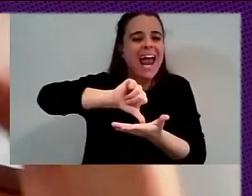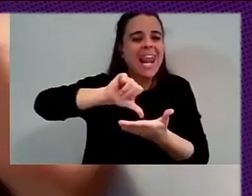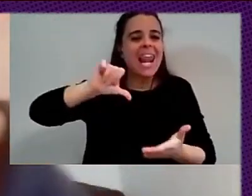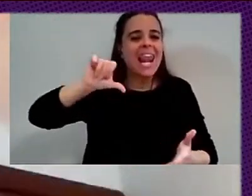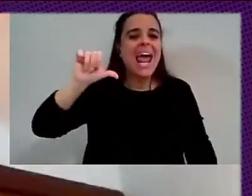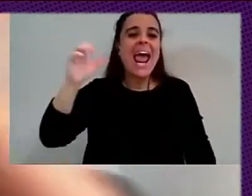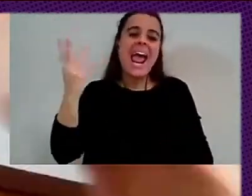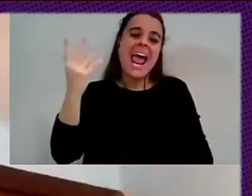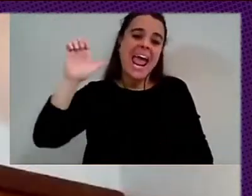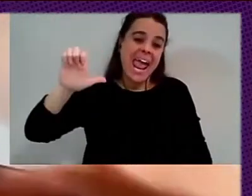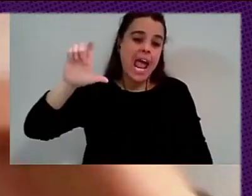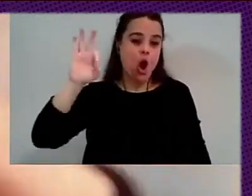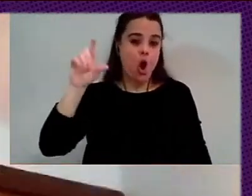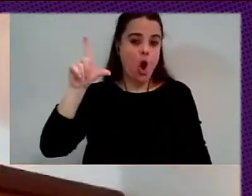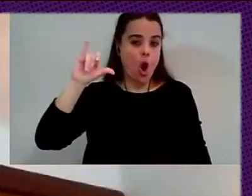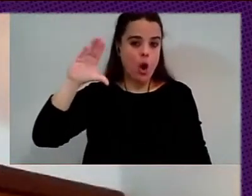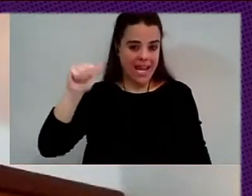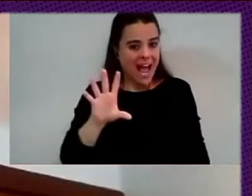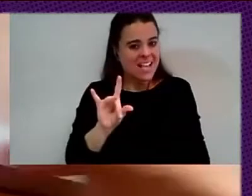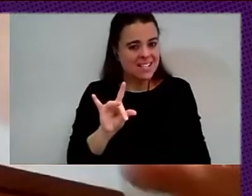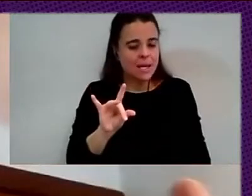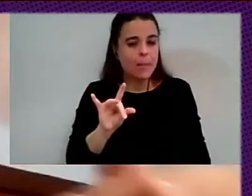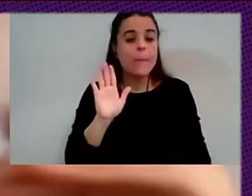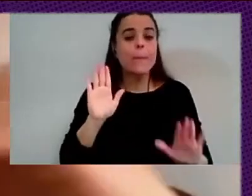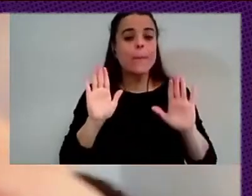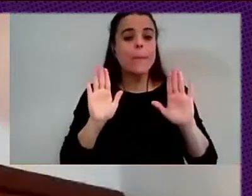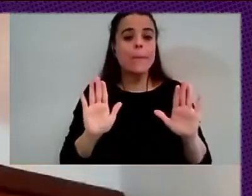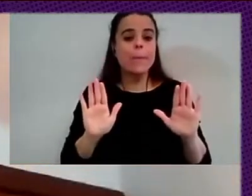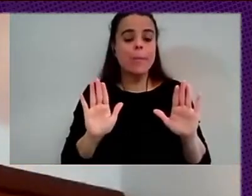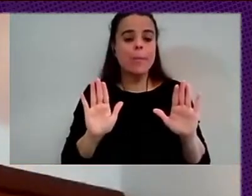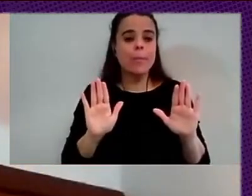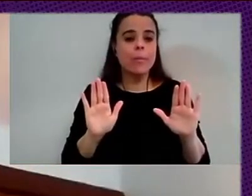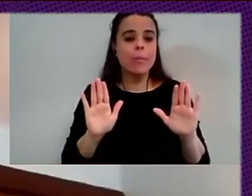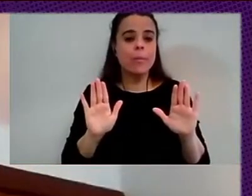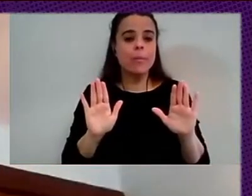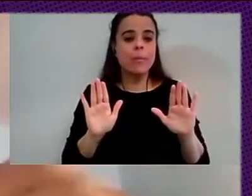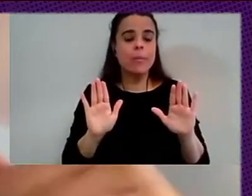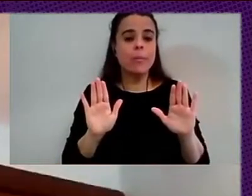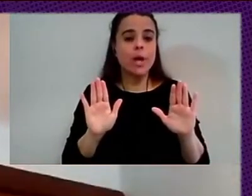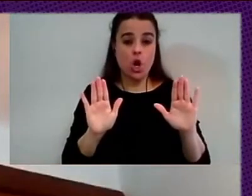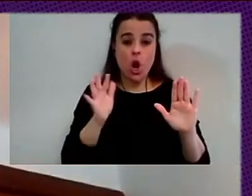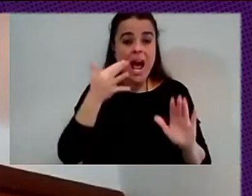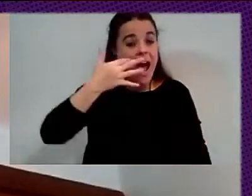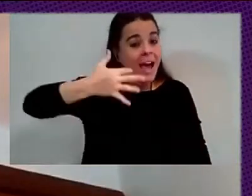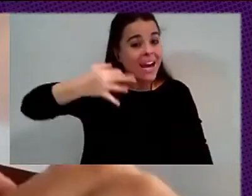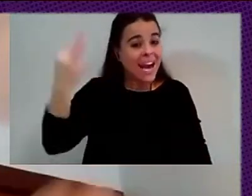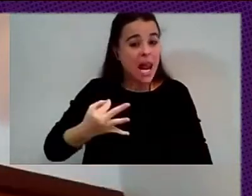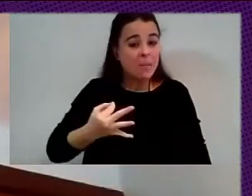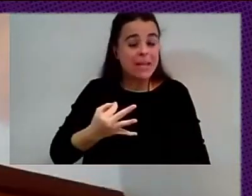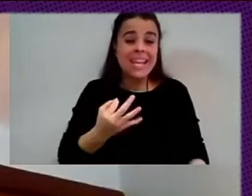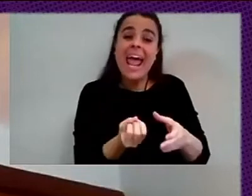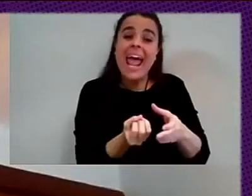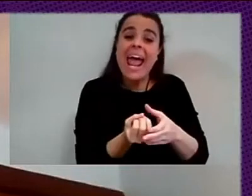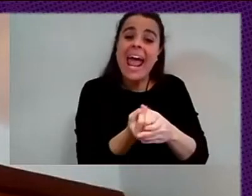in during that transition. And the idea is we can't decouple the greenhouse emissions fast enough from the green energy in